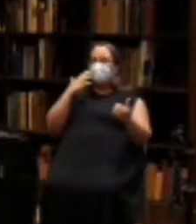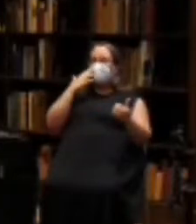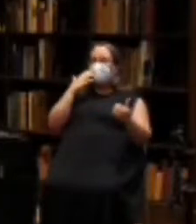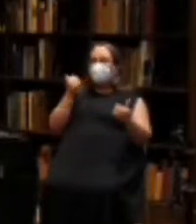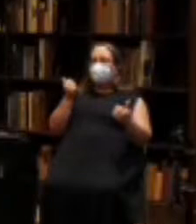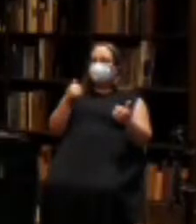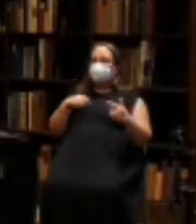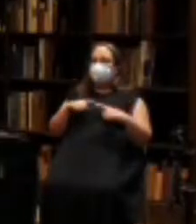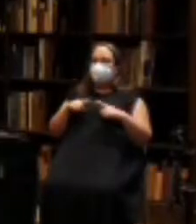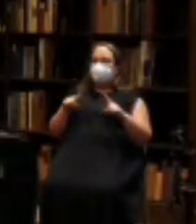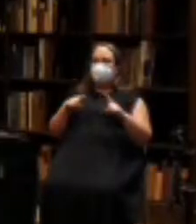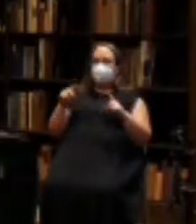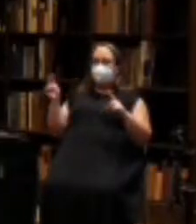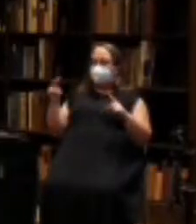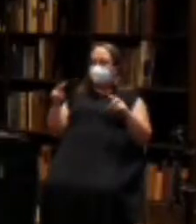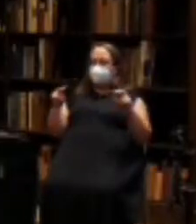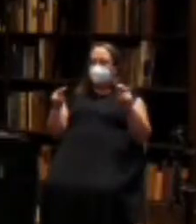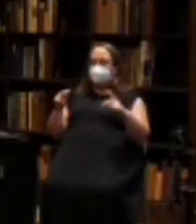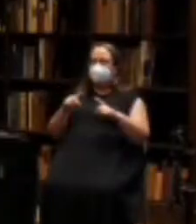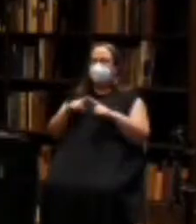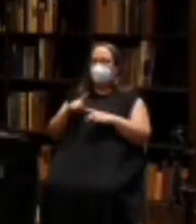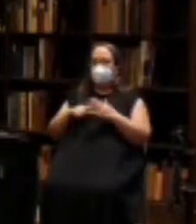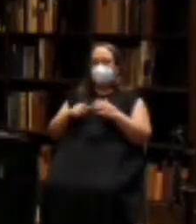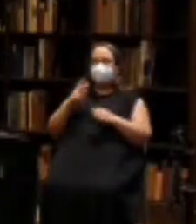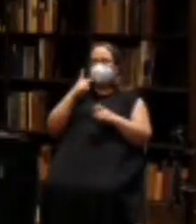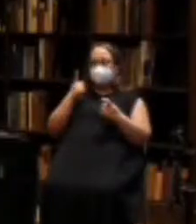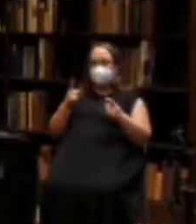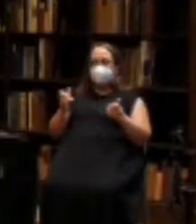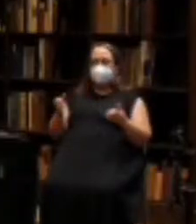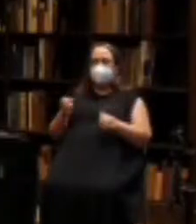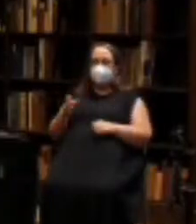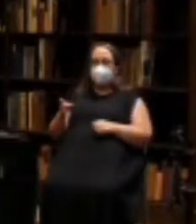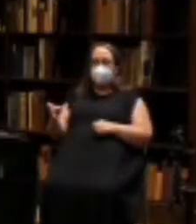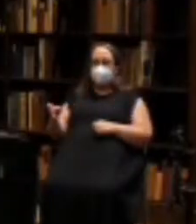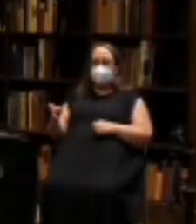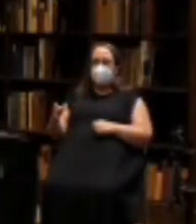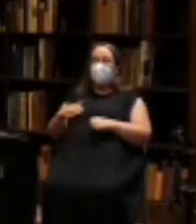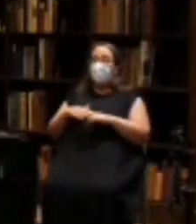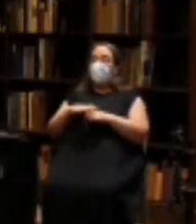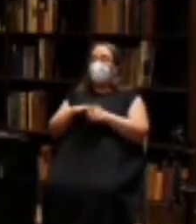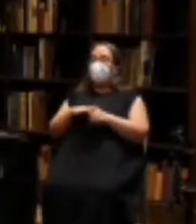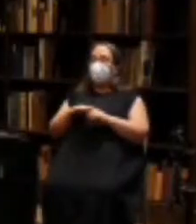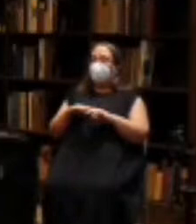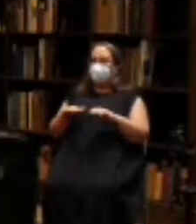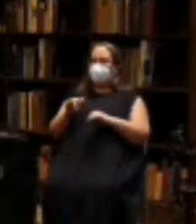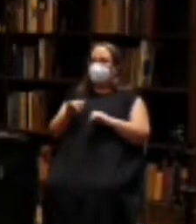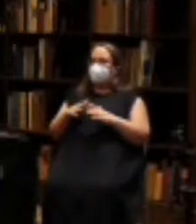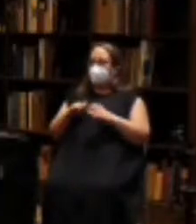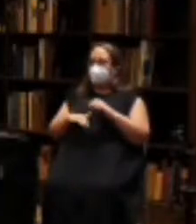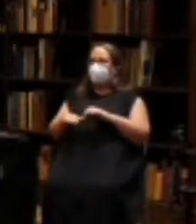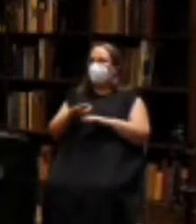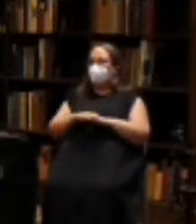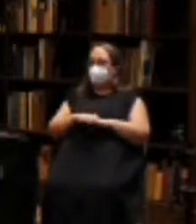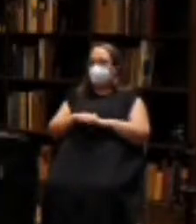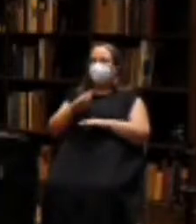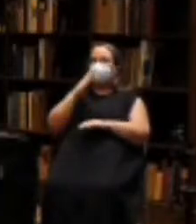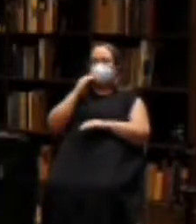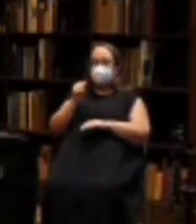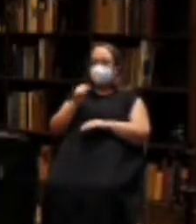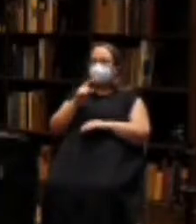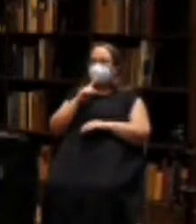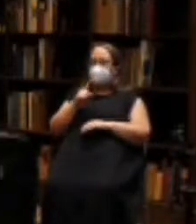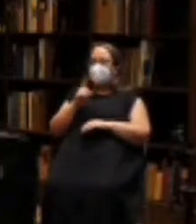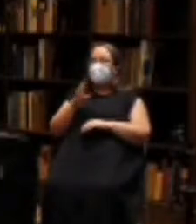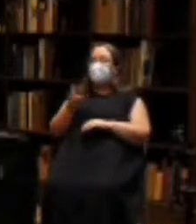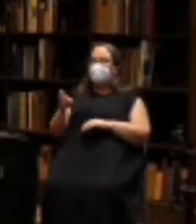had such different viewpoints, right? But what we see happening in Baltimore on the local level is actually there was a lot of overlap because this